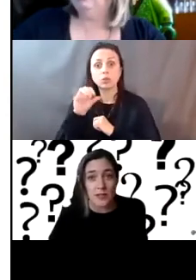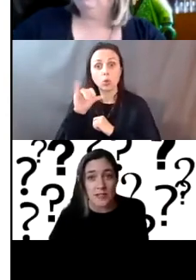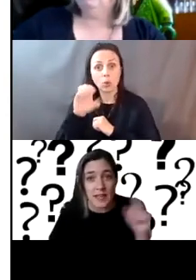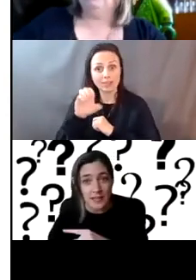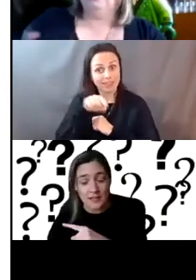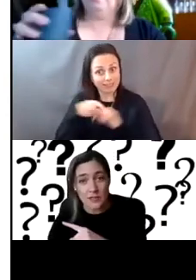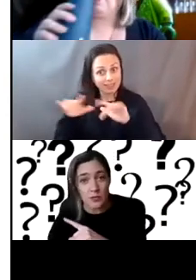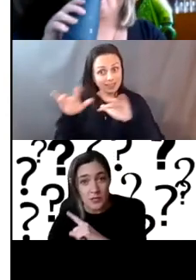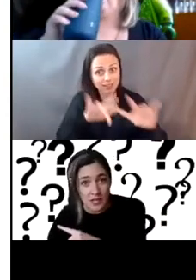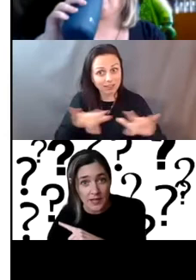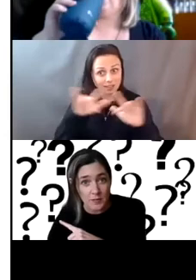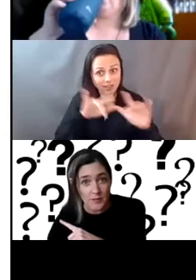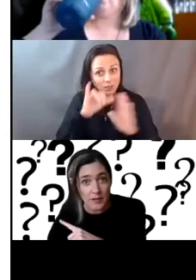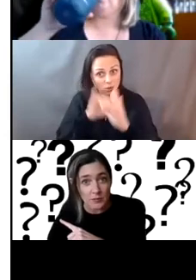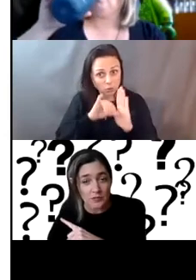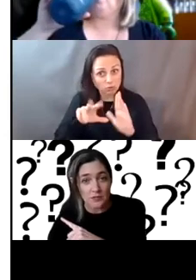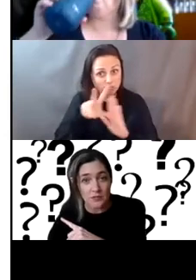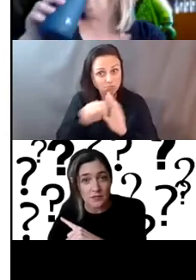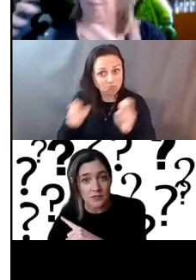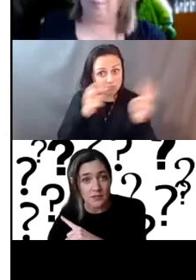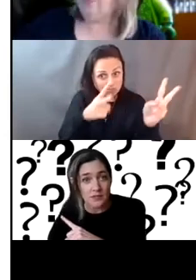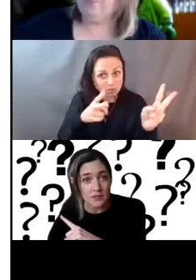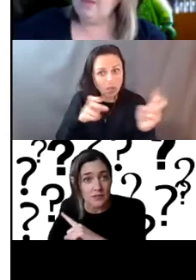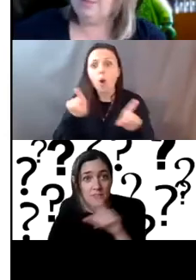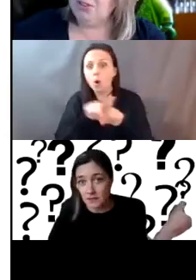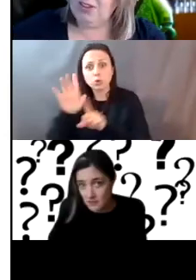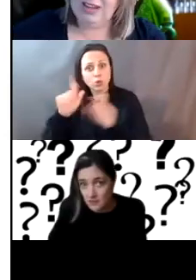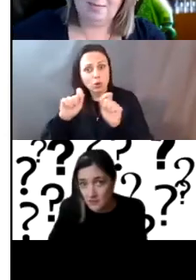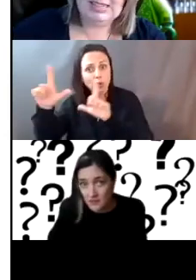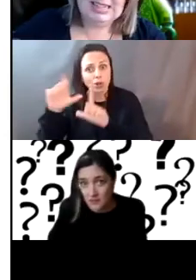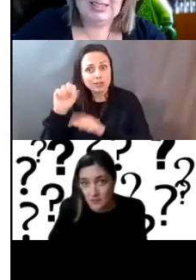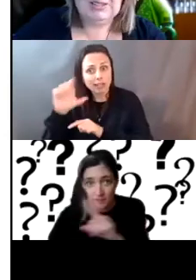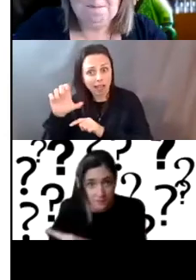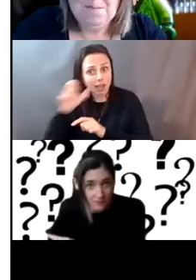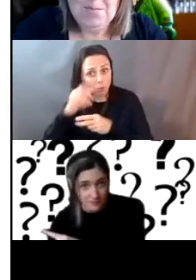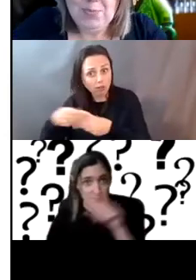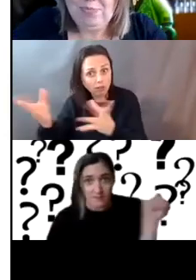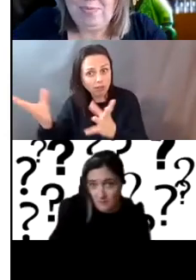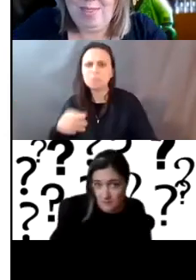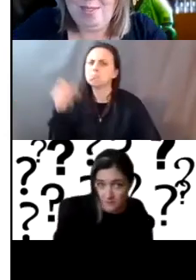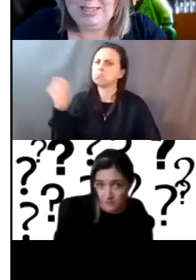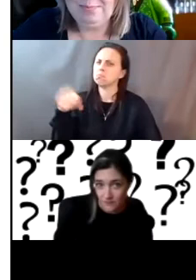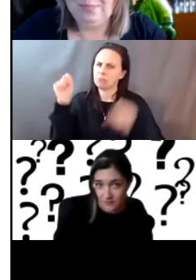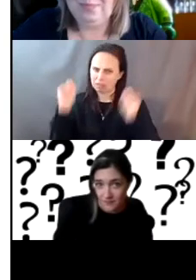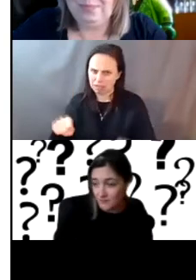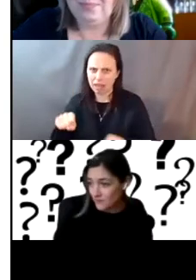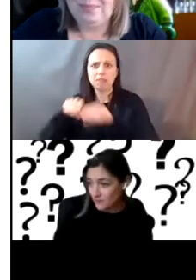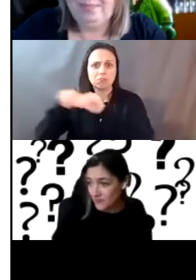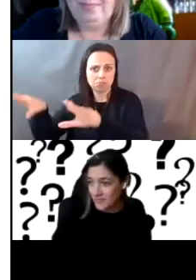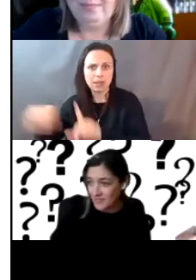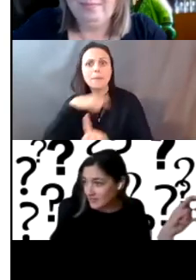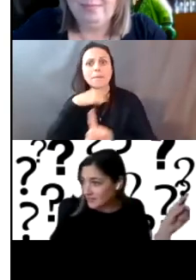available? And Annelise, will your slides be available? Absolutely. I can have my slides. Yep, and the recording will too.